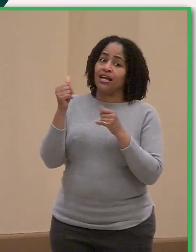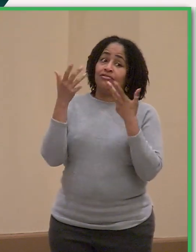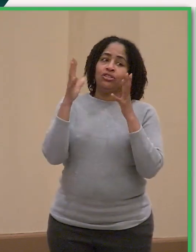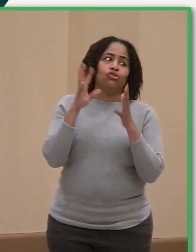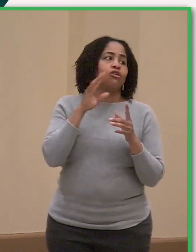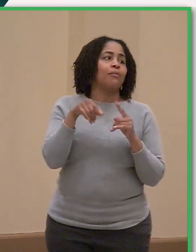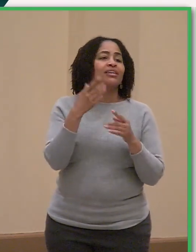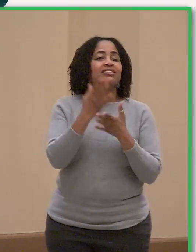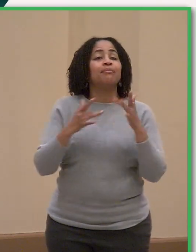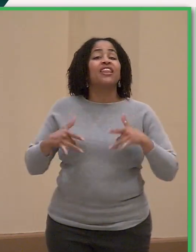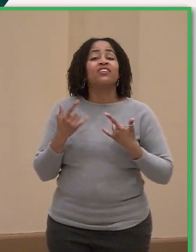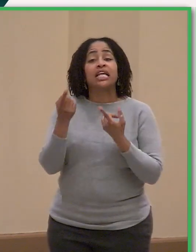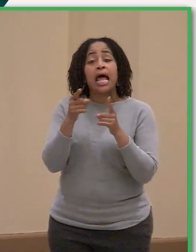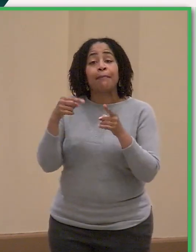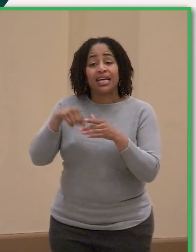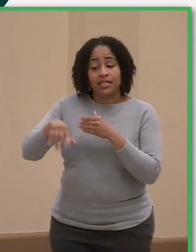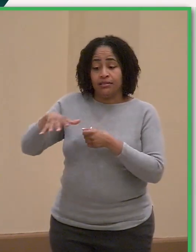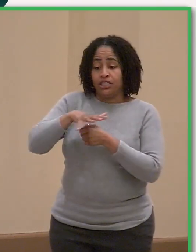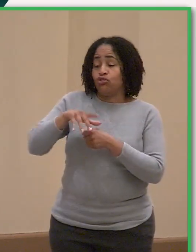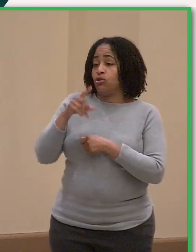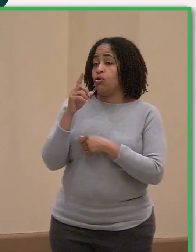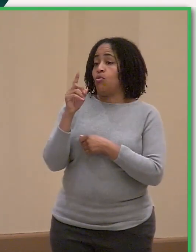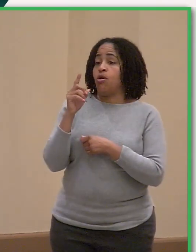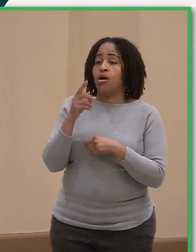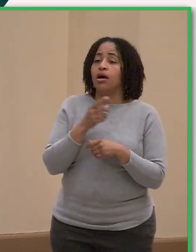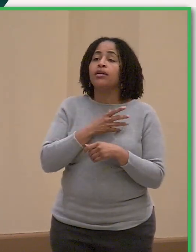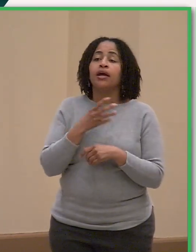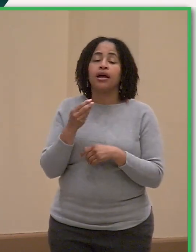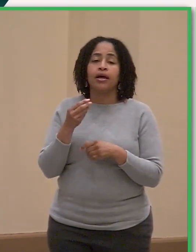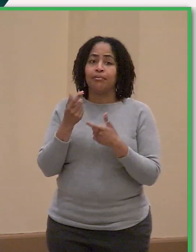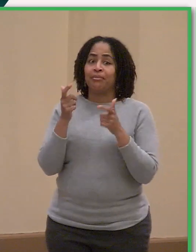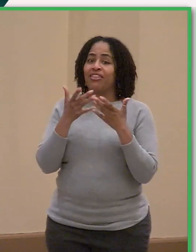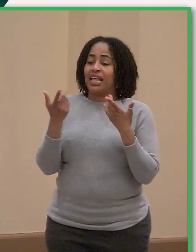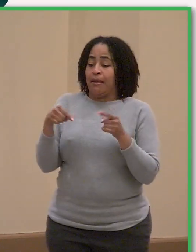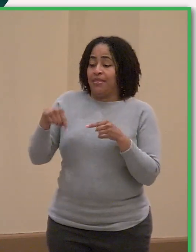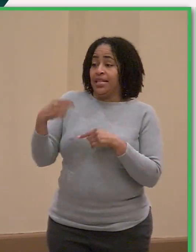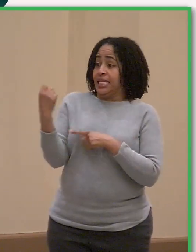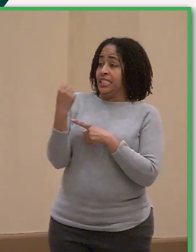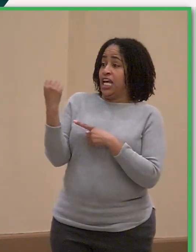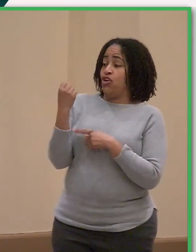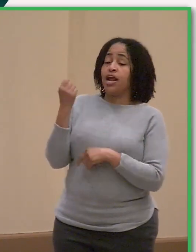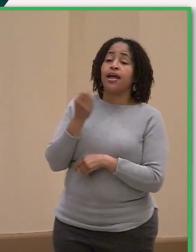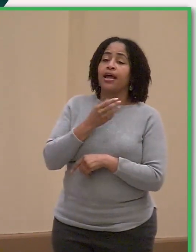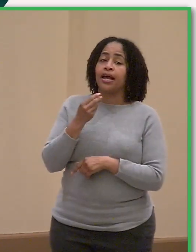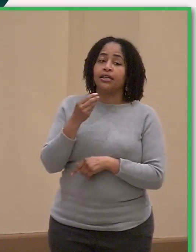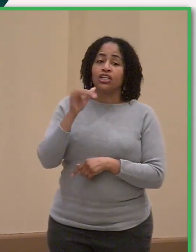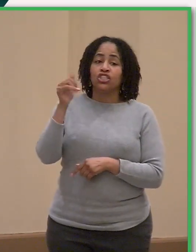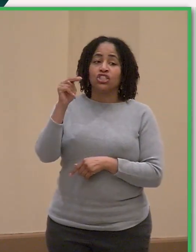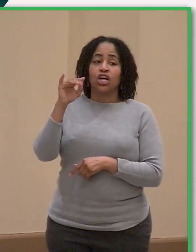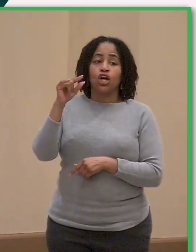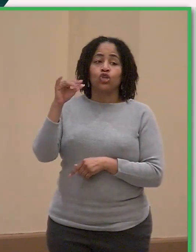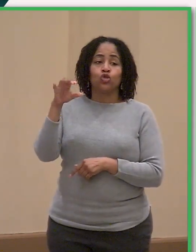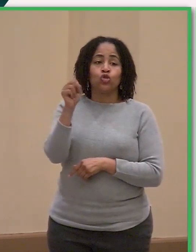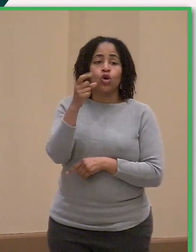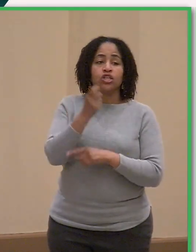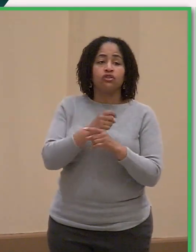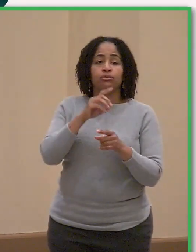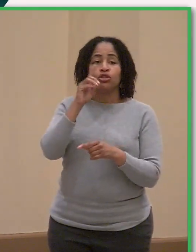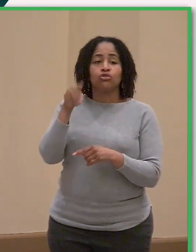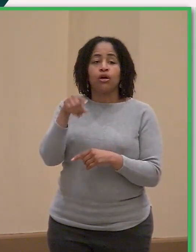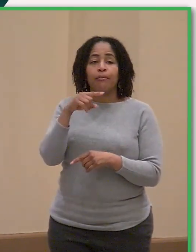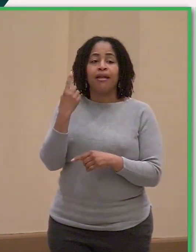about some of the events that's happening in District 1. We got a major one happening this Saturday, and none other than John George from the Detroit Black Bus.